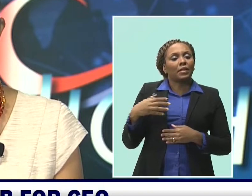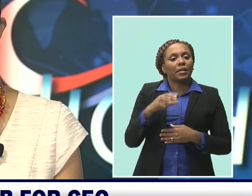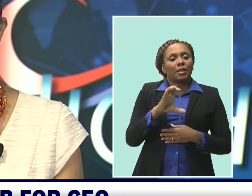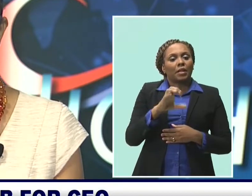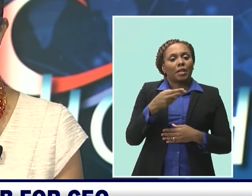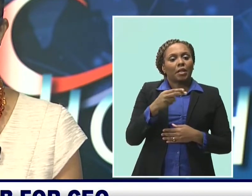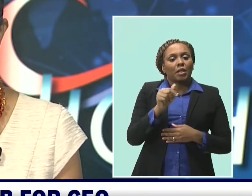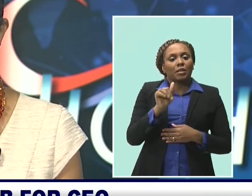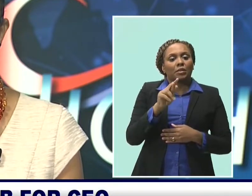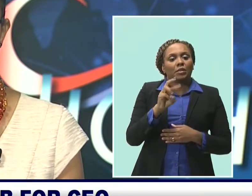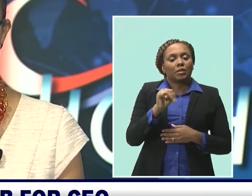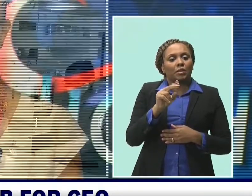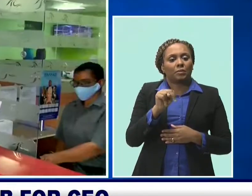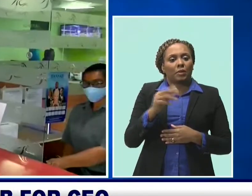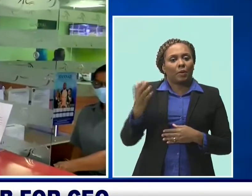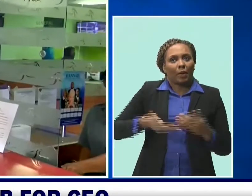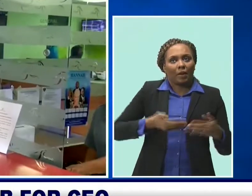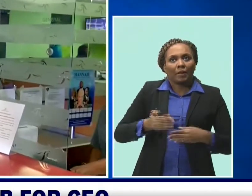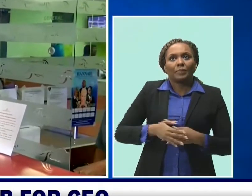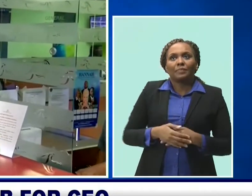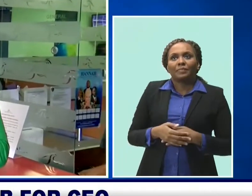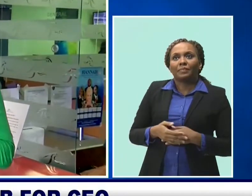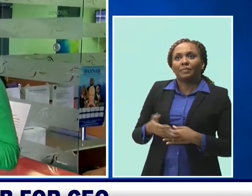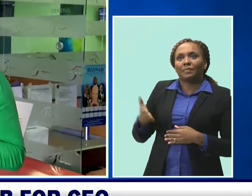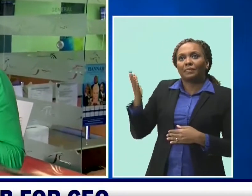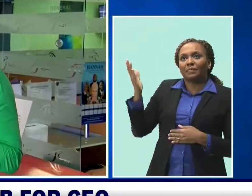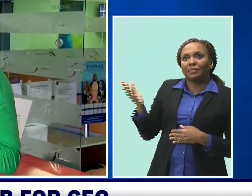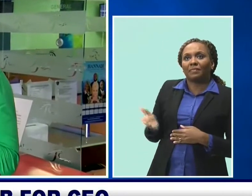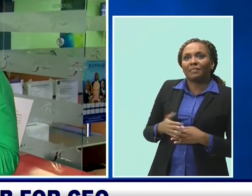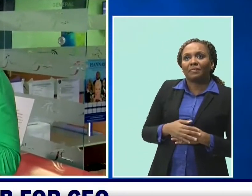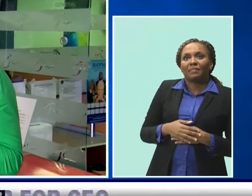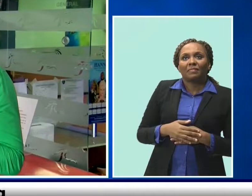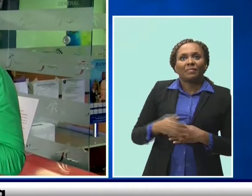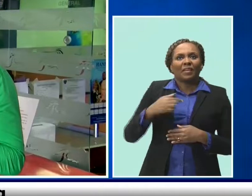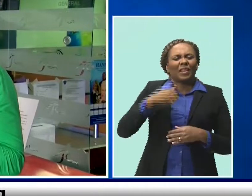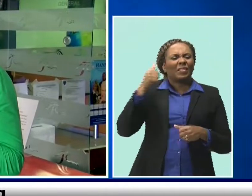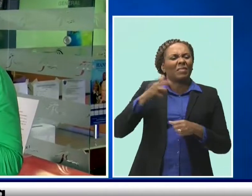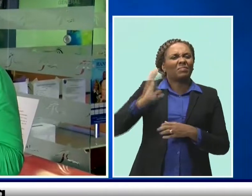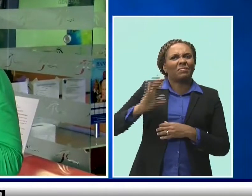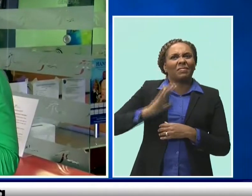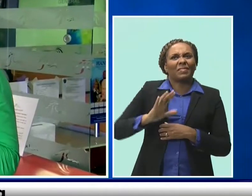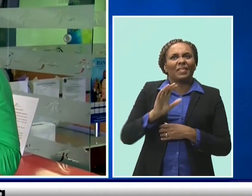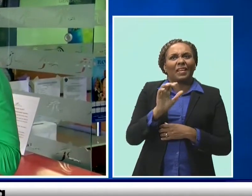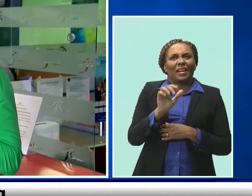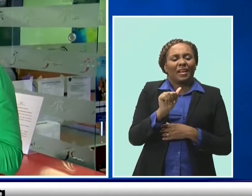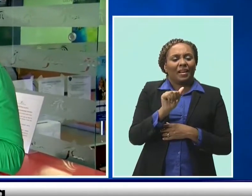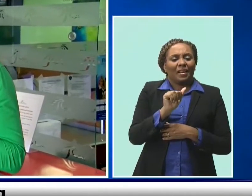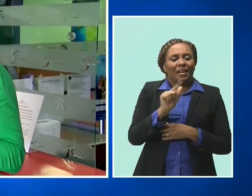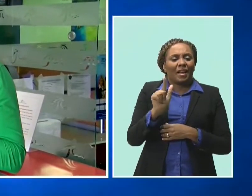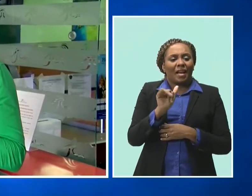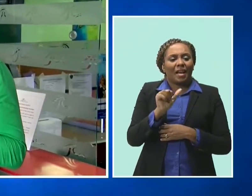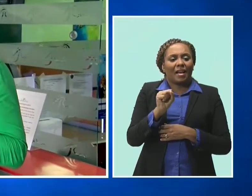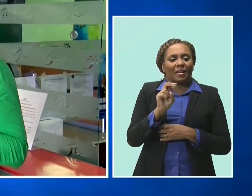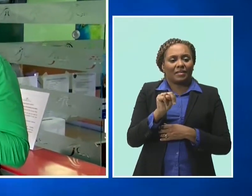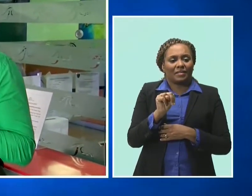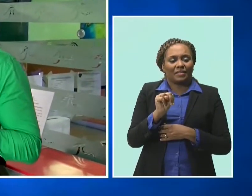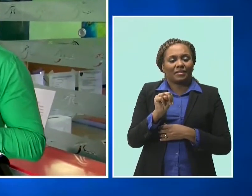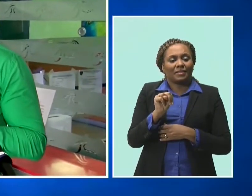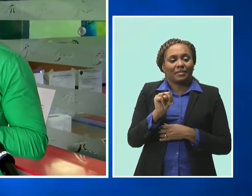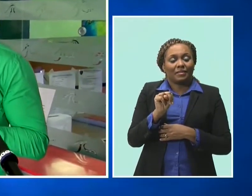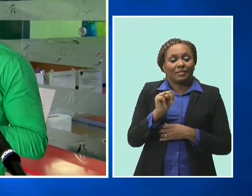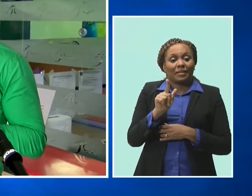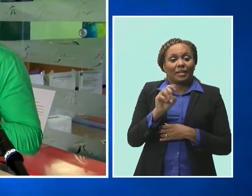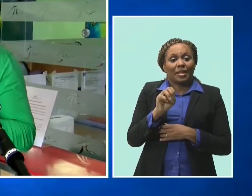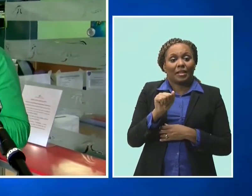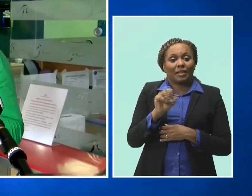Phillips reports. A number of years ago, former General Manager Dr. Alison Leacock once coined the phrase the CBC family. There's great symbolism in